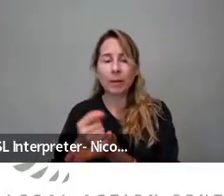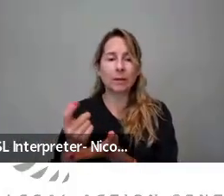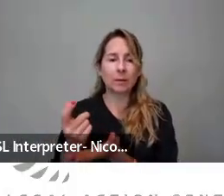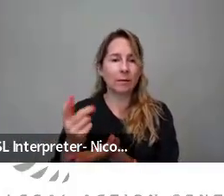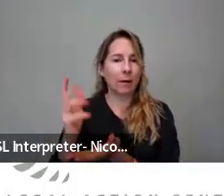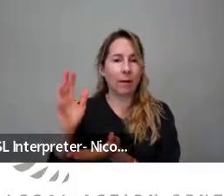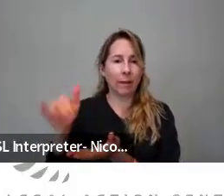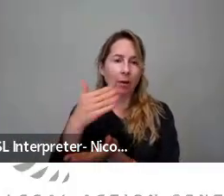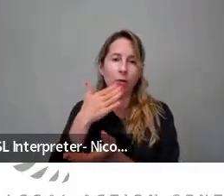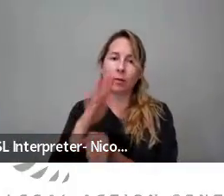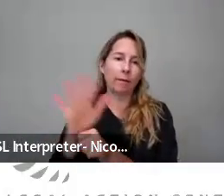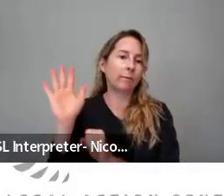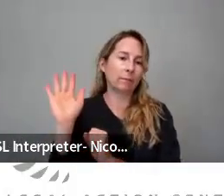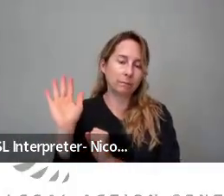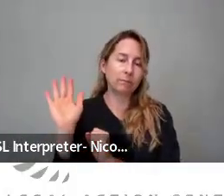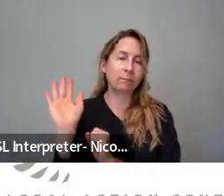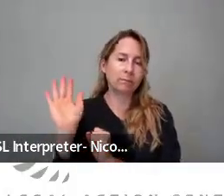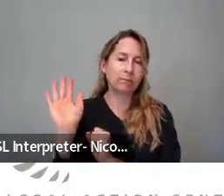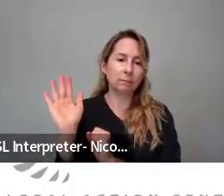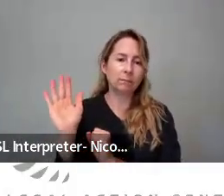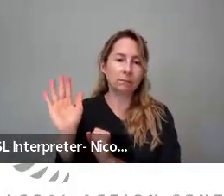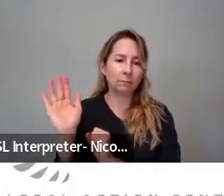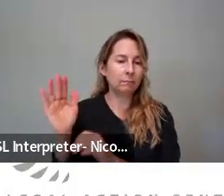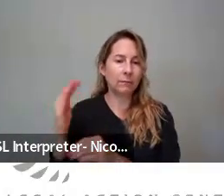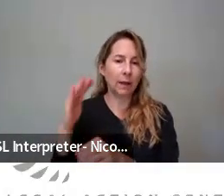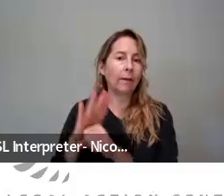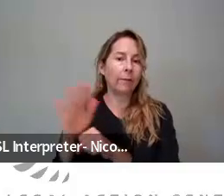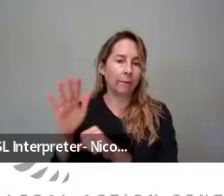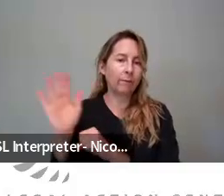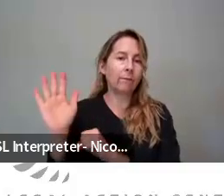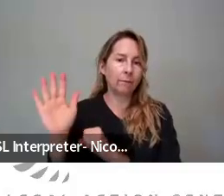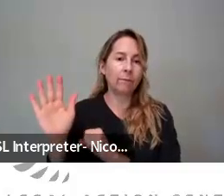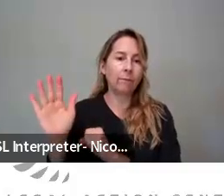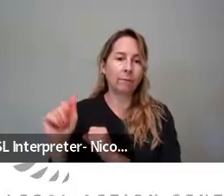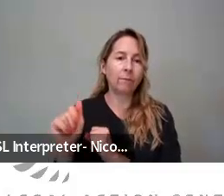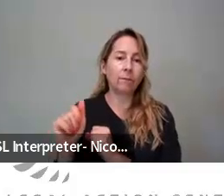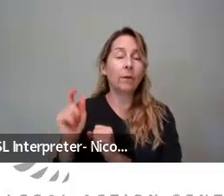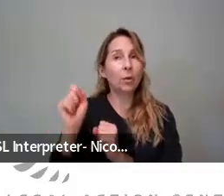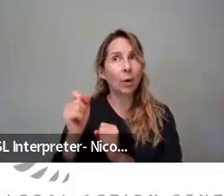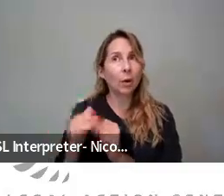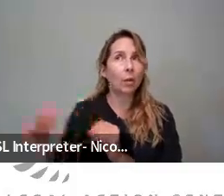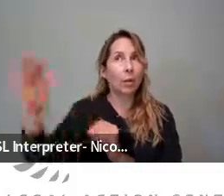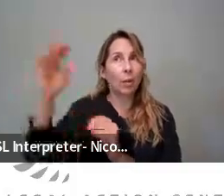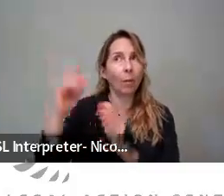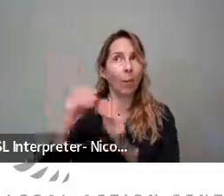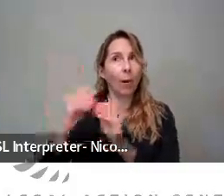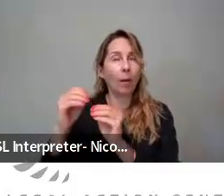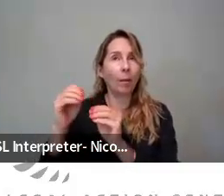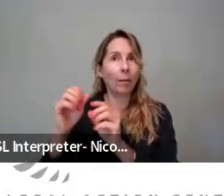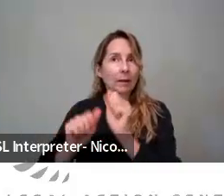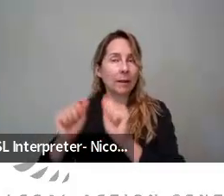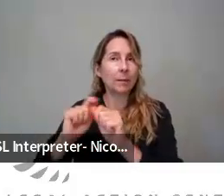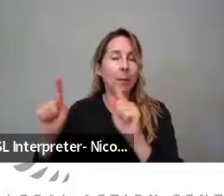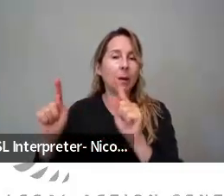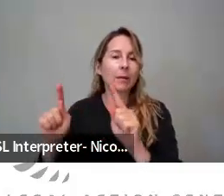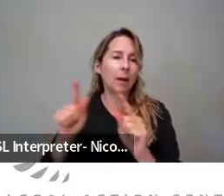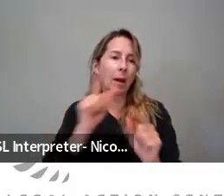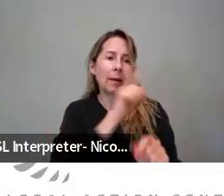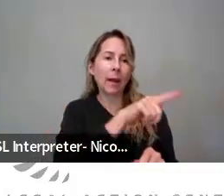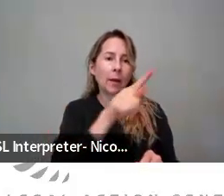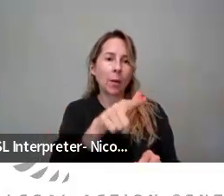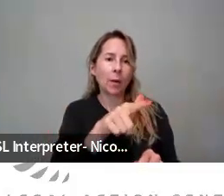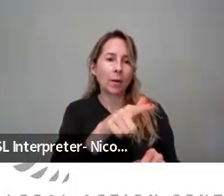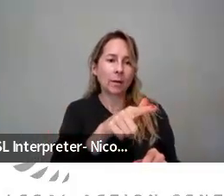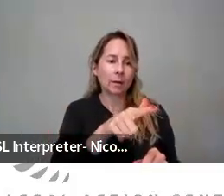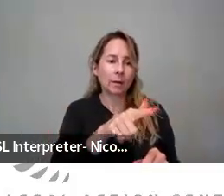go. Well, that's usually sufficiently high, put it that way, because you can always go higher. But the landlord cannot compel me to